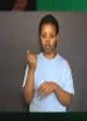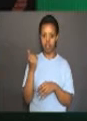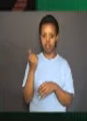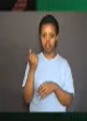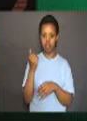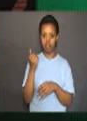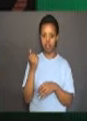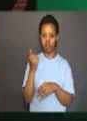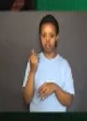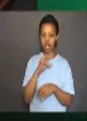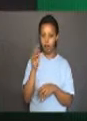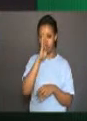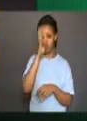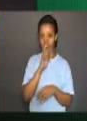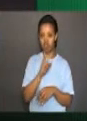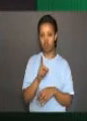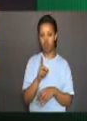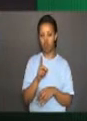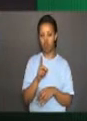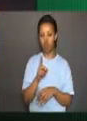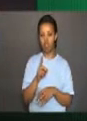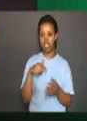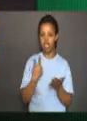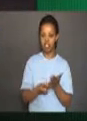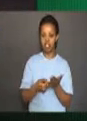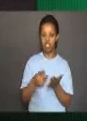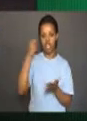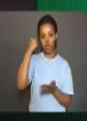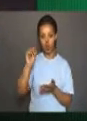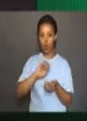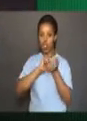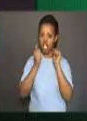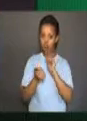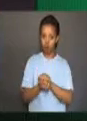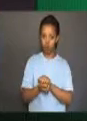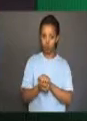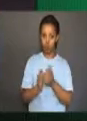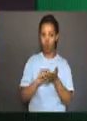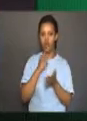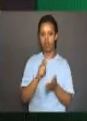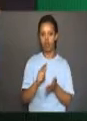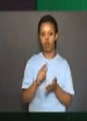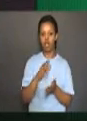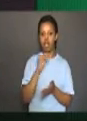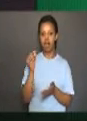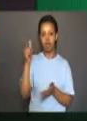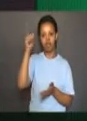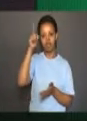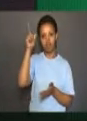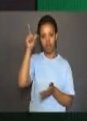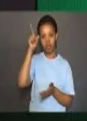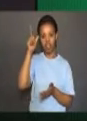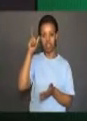which described the theory of transformation, also called Lamarckism.